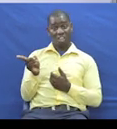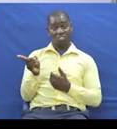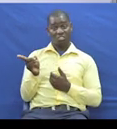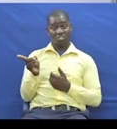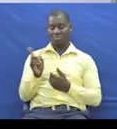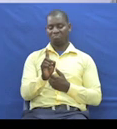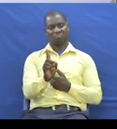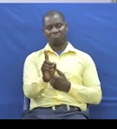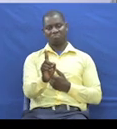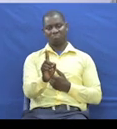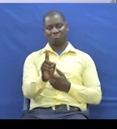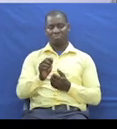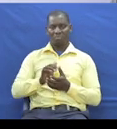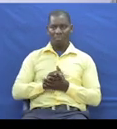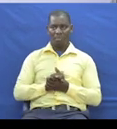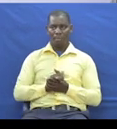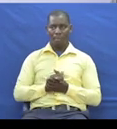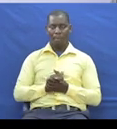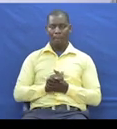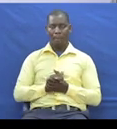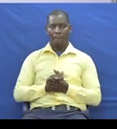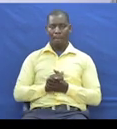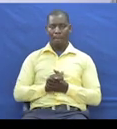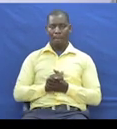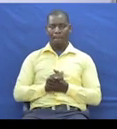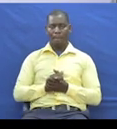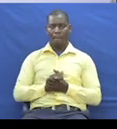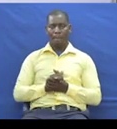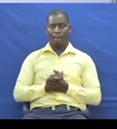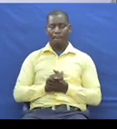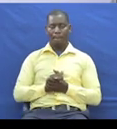It has no charge.